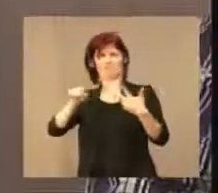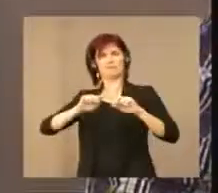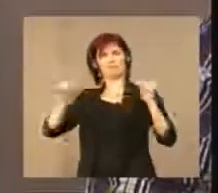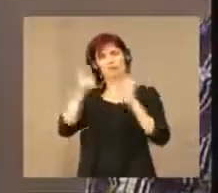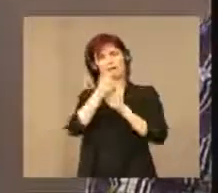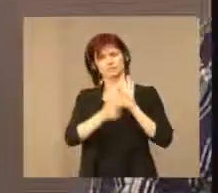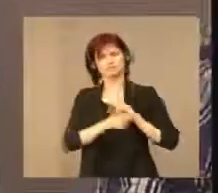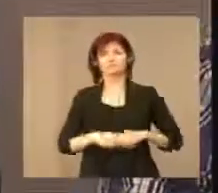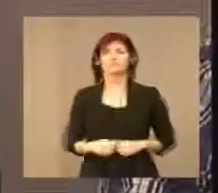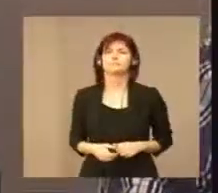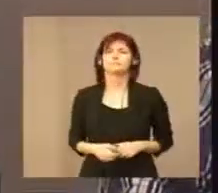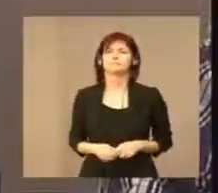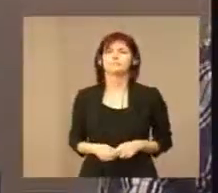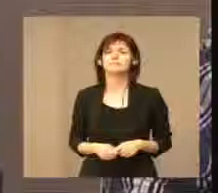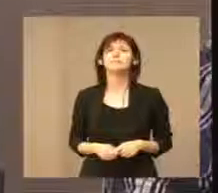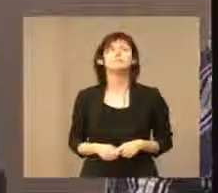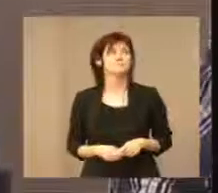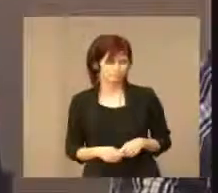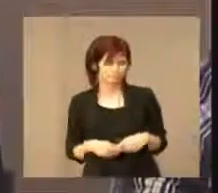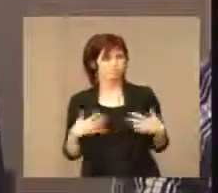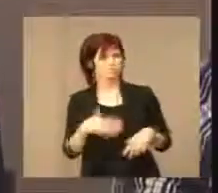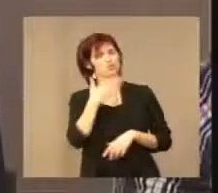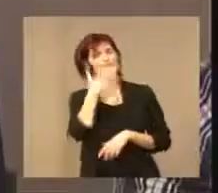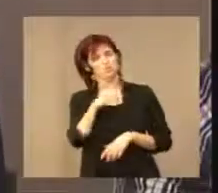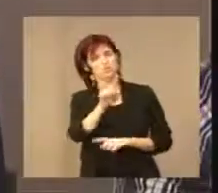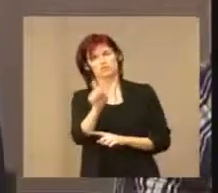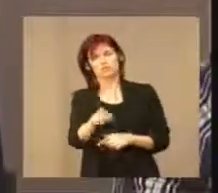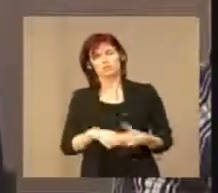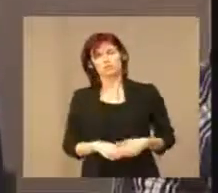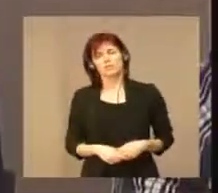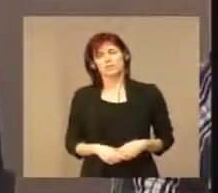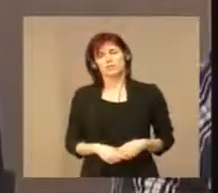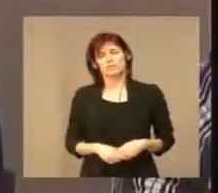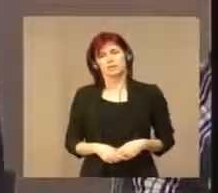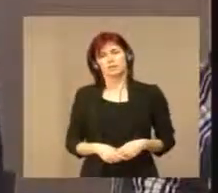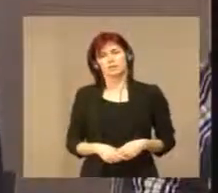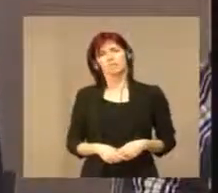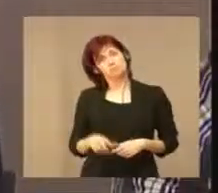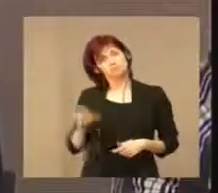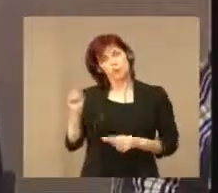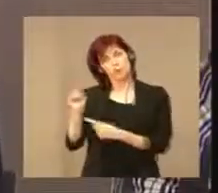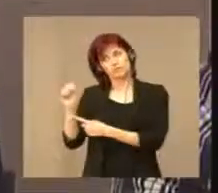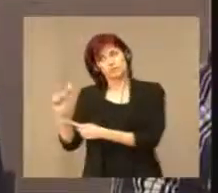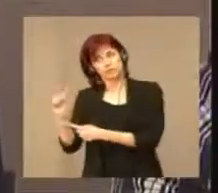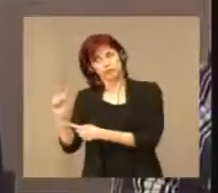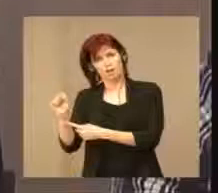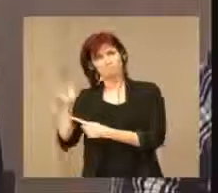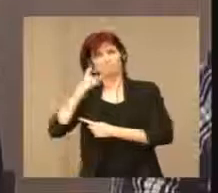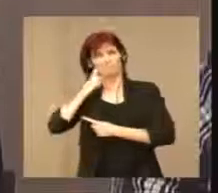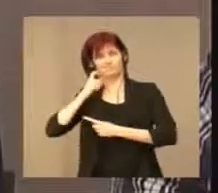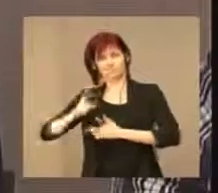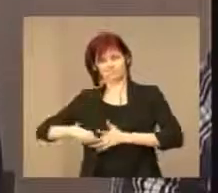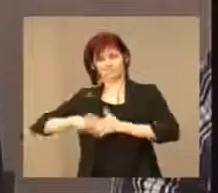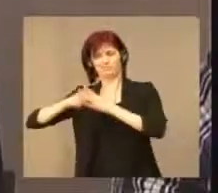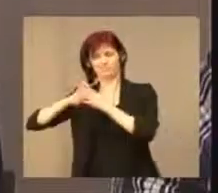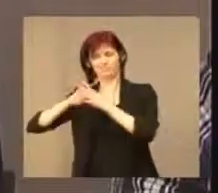That's a great question. That's a great question because Nova Scotia's introduced accessibility